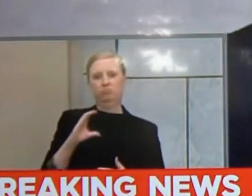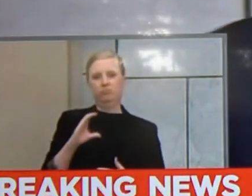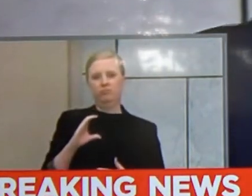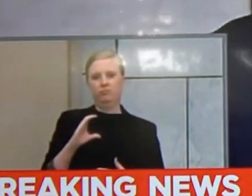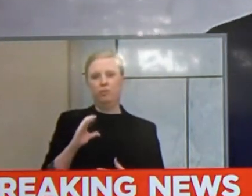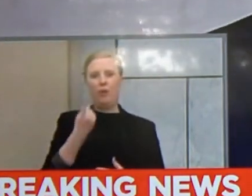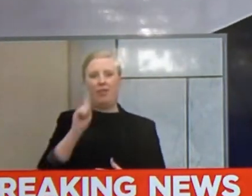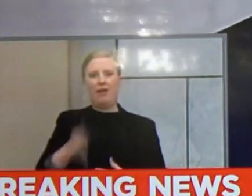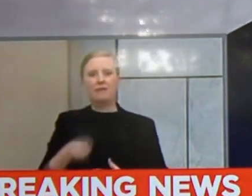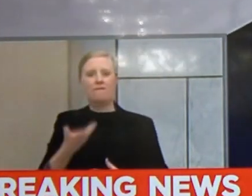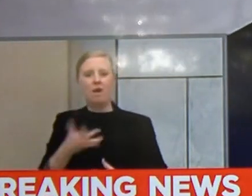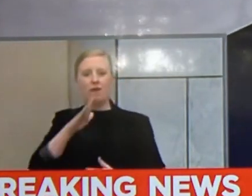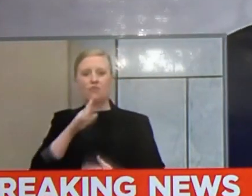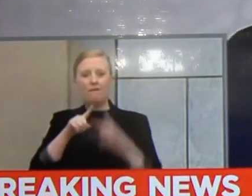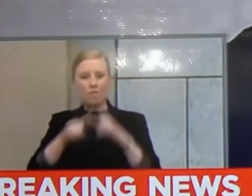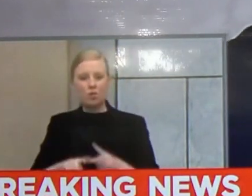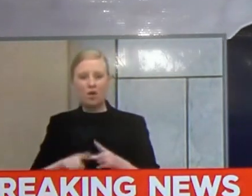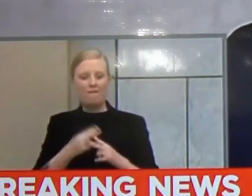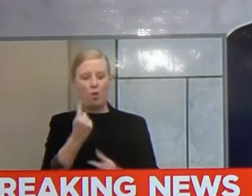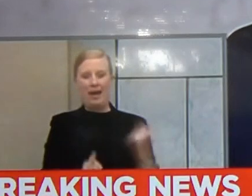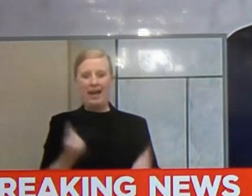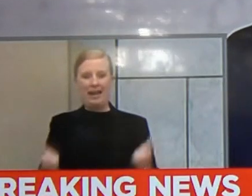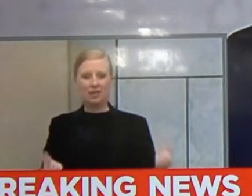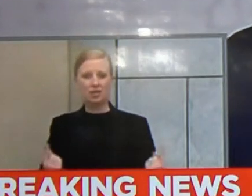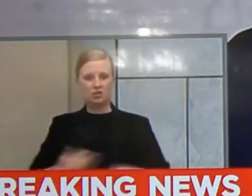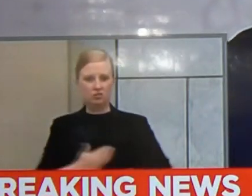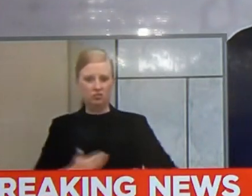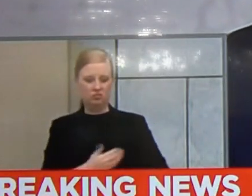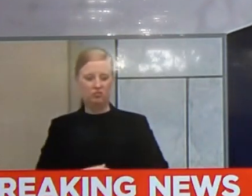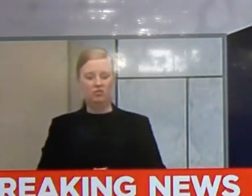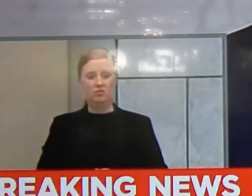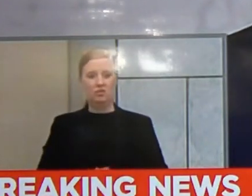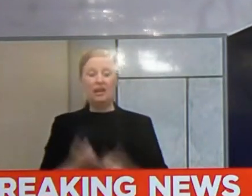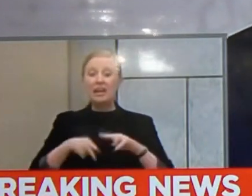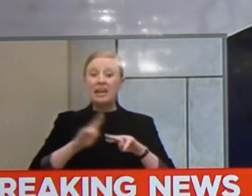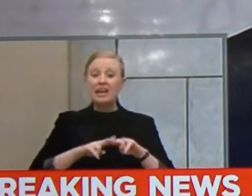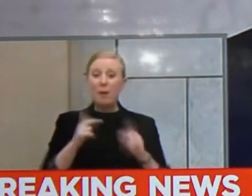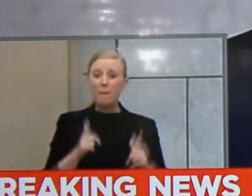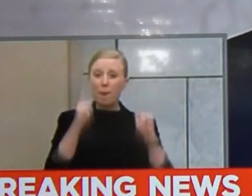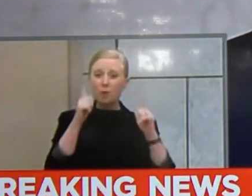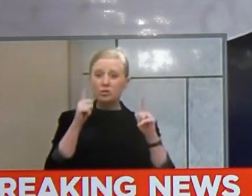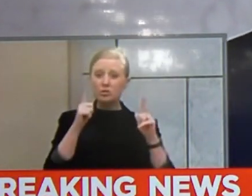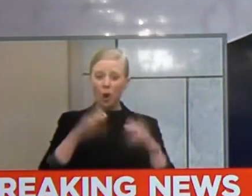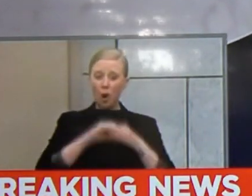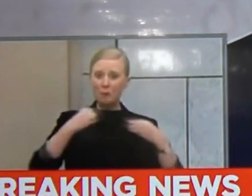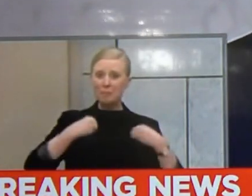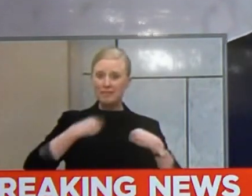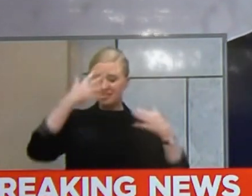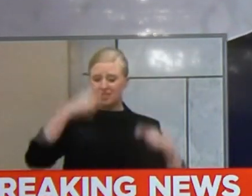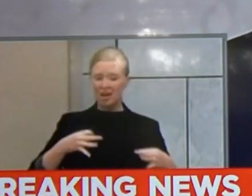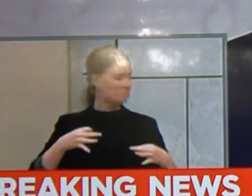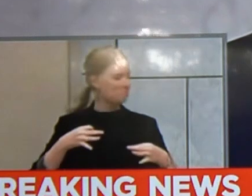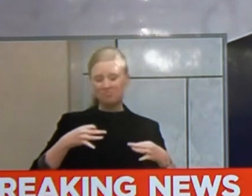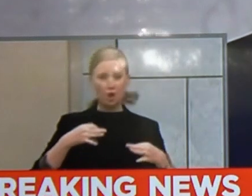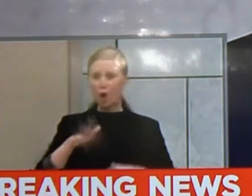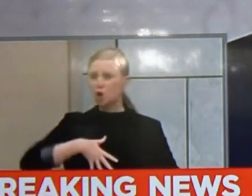business chooses to not go into the JobKeeper arrangements, I mean, it's not a mandatory program, it's there to provide support, then those